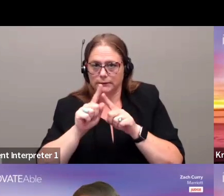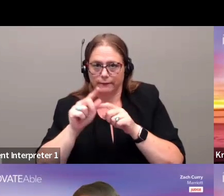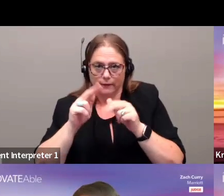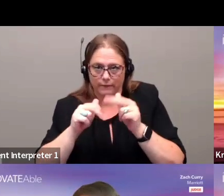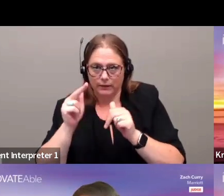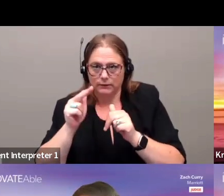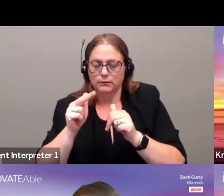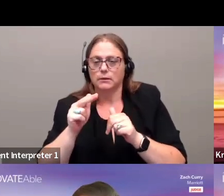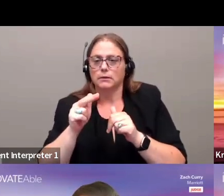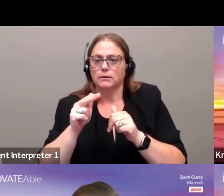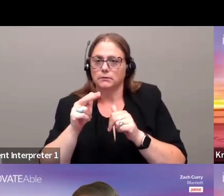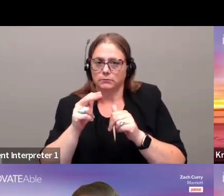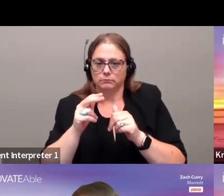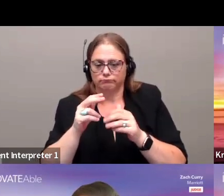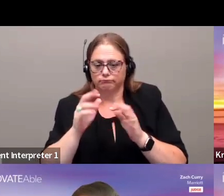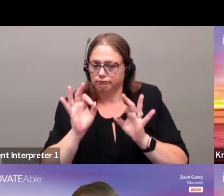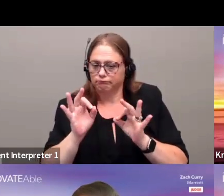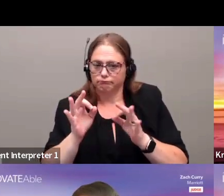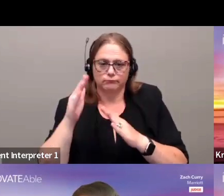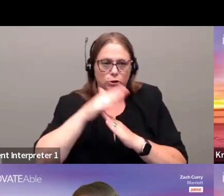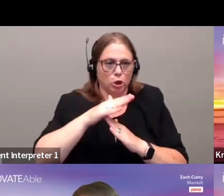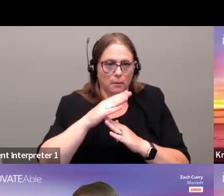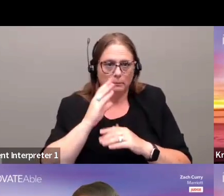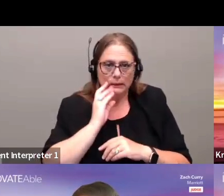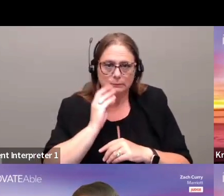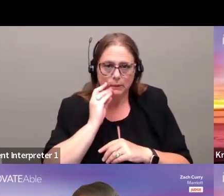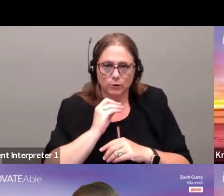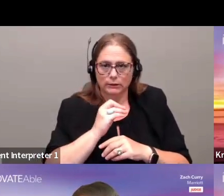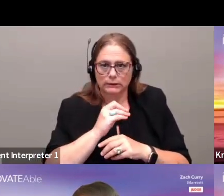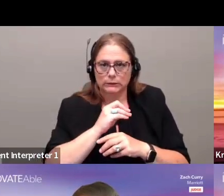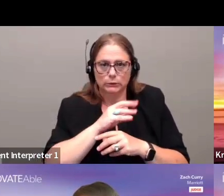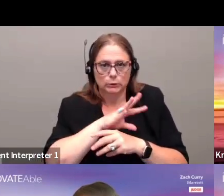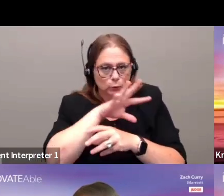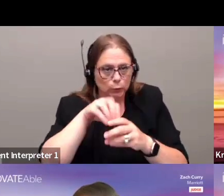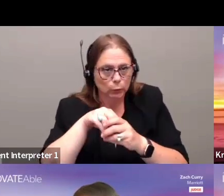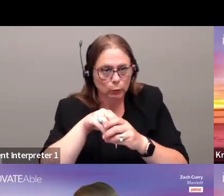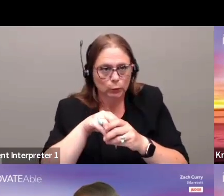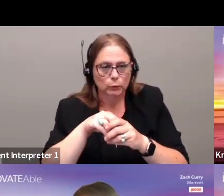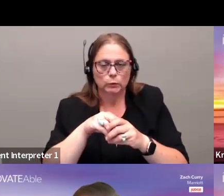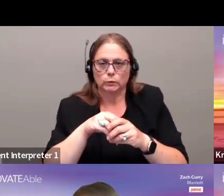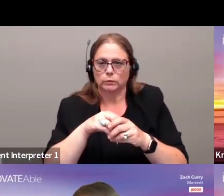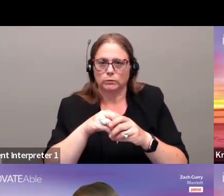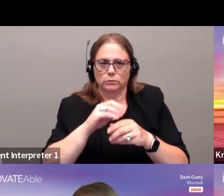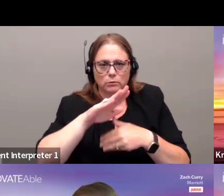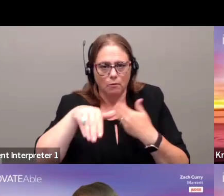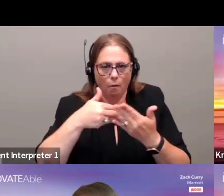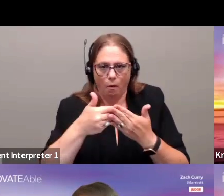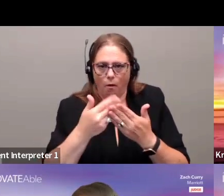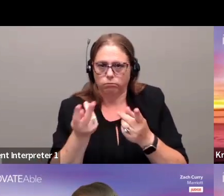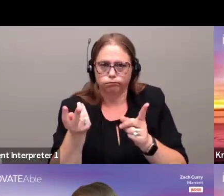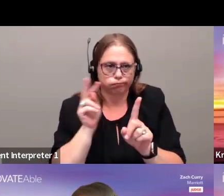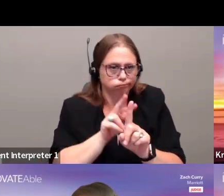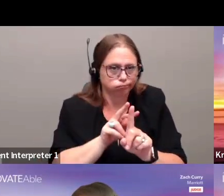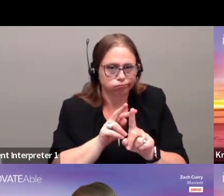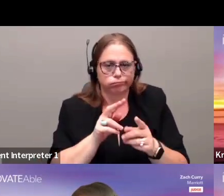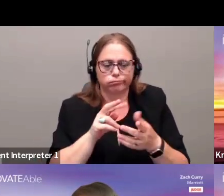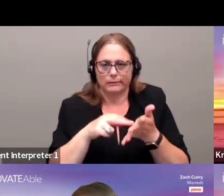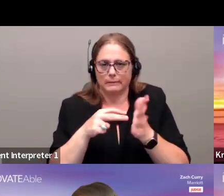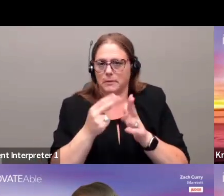top experience, super inclusive, and enables the users to really benefit from all the amenities